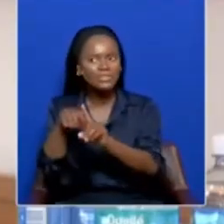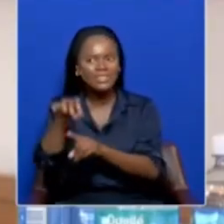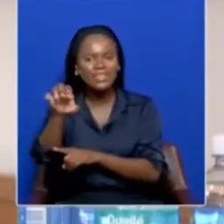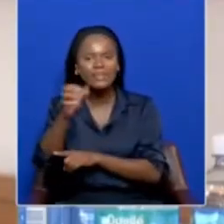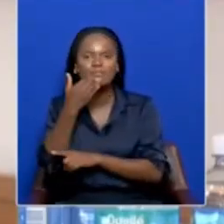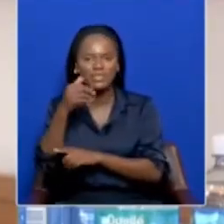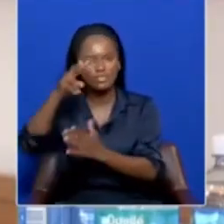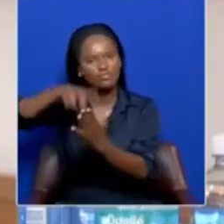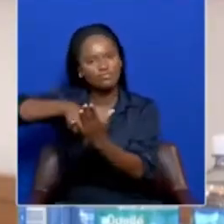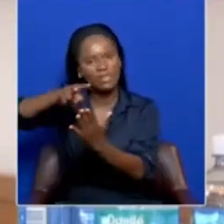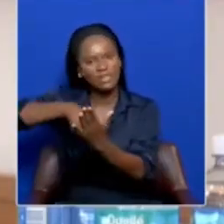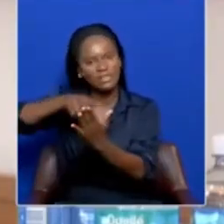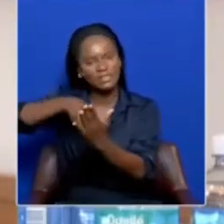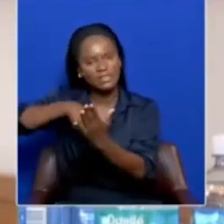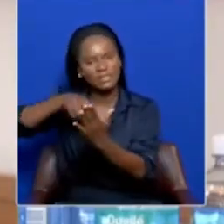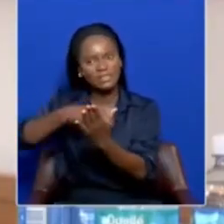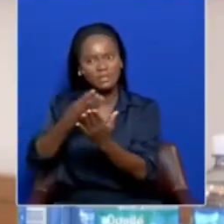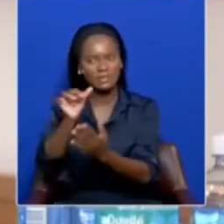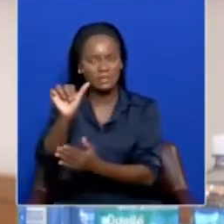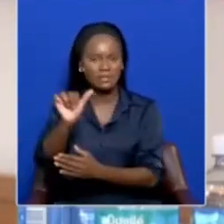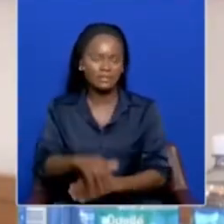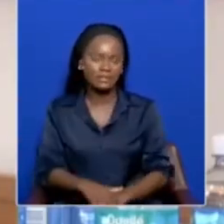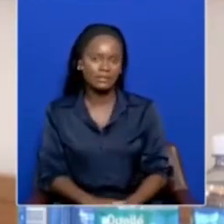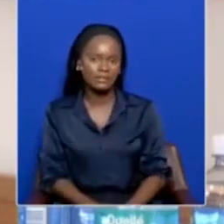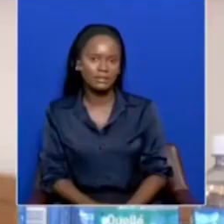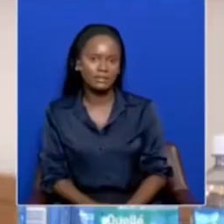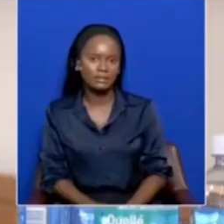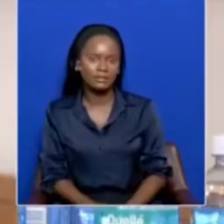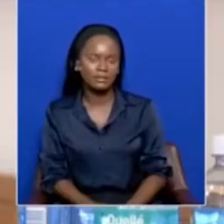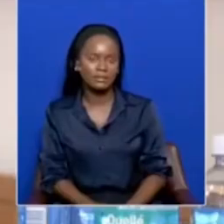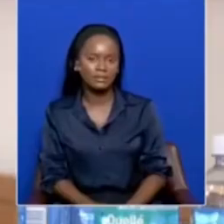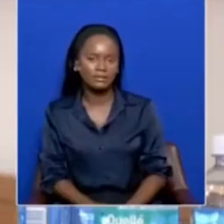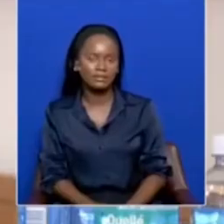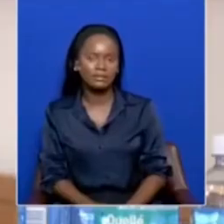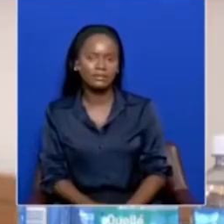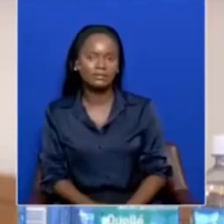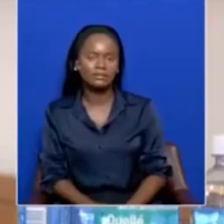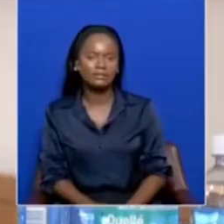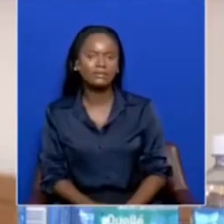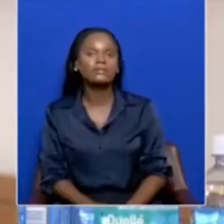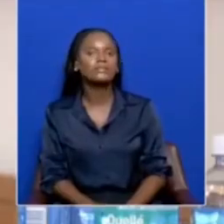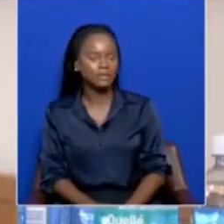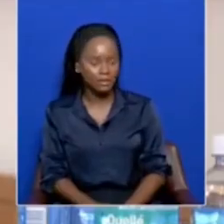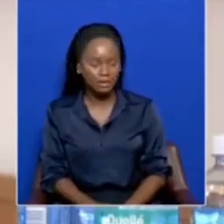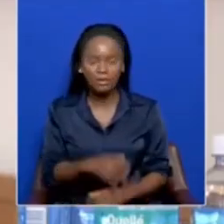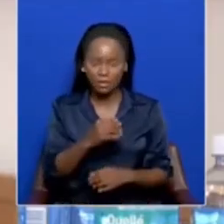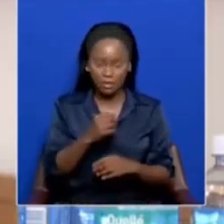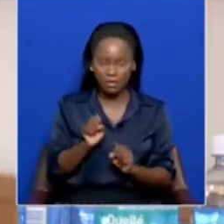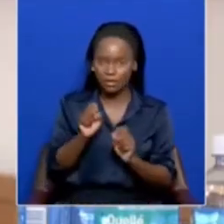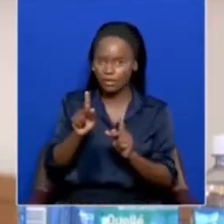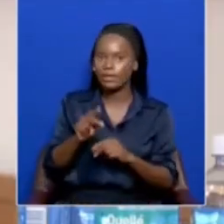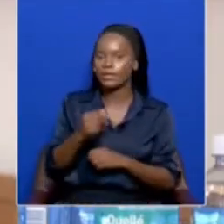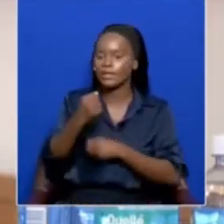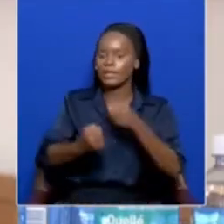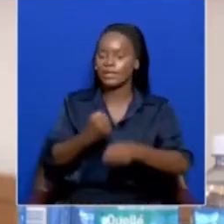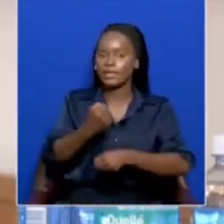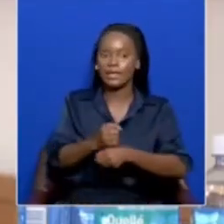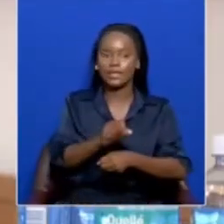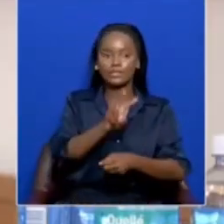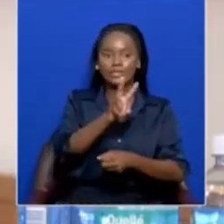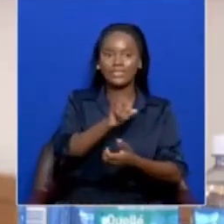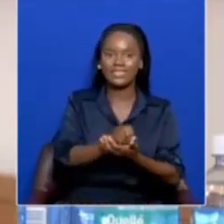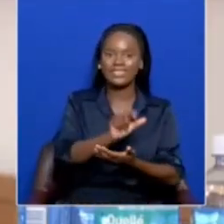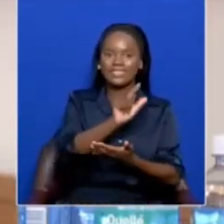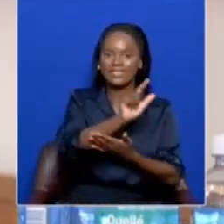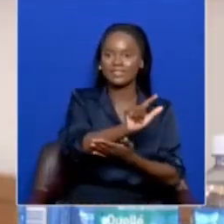In the mid-2017 up to the year 2018, I did some political killings project in KZN, and all